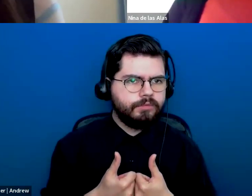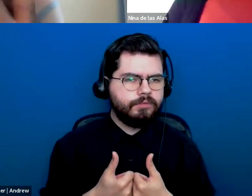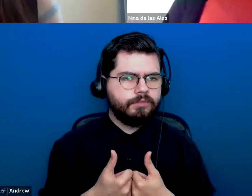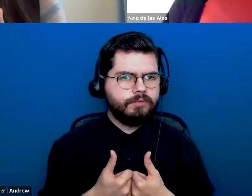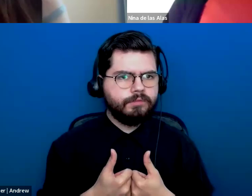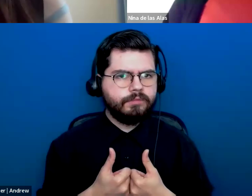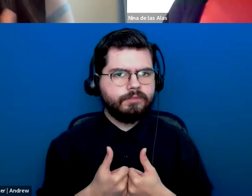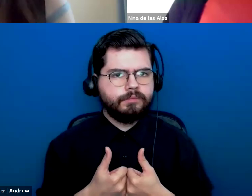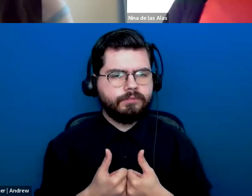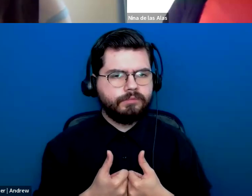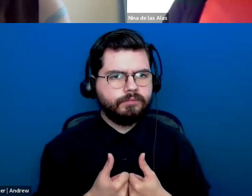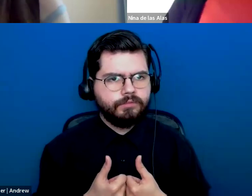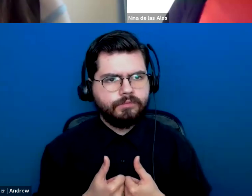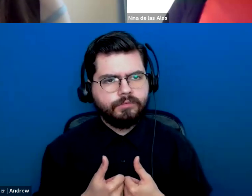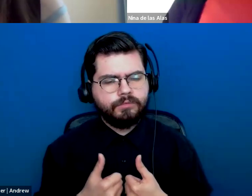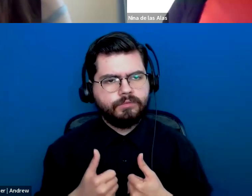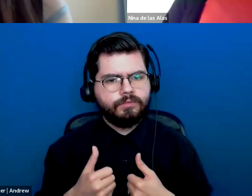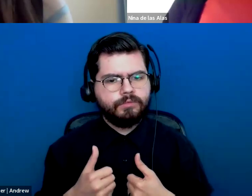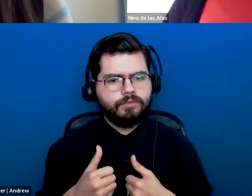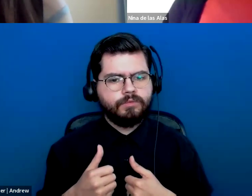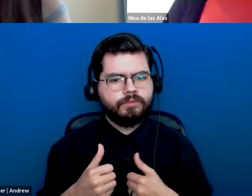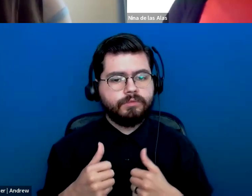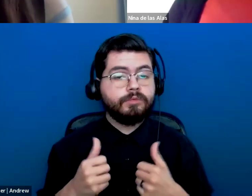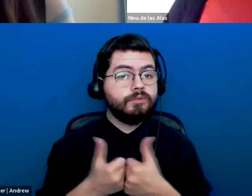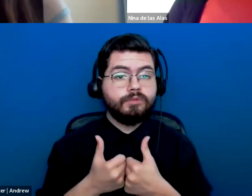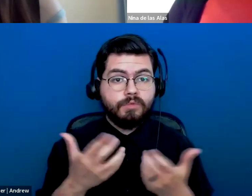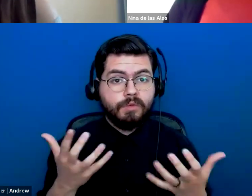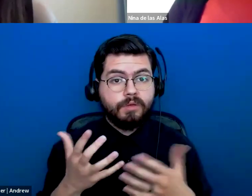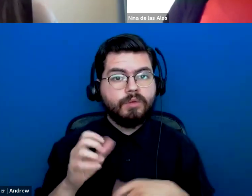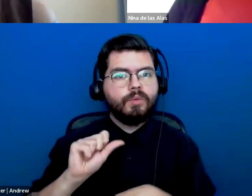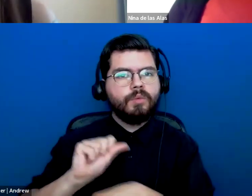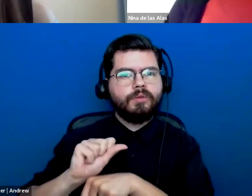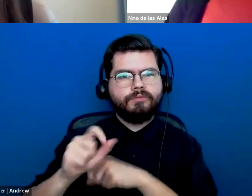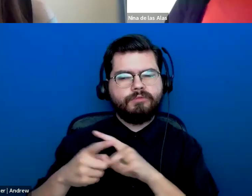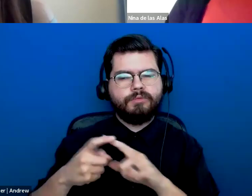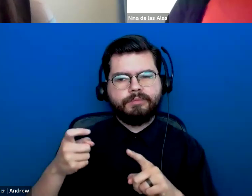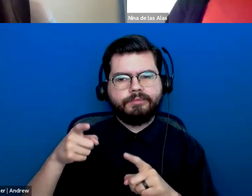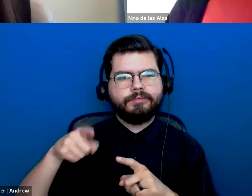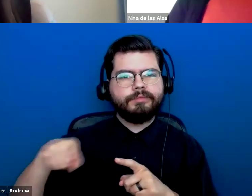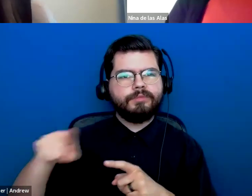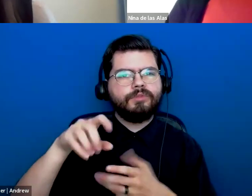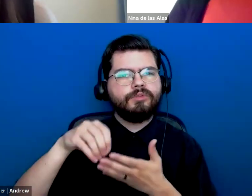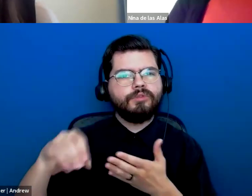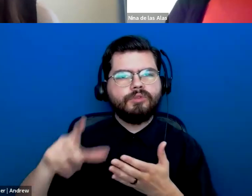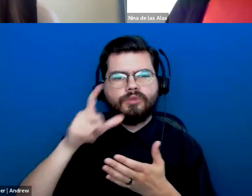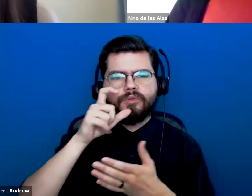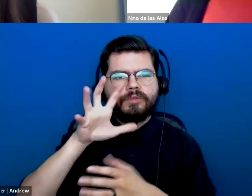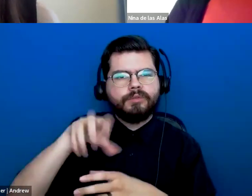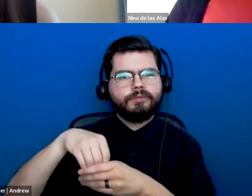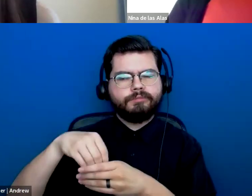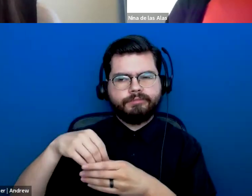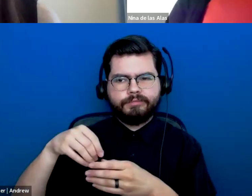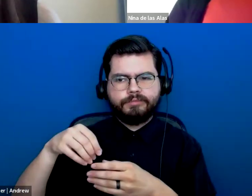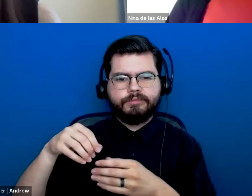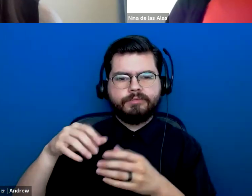do some work that are related to students who are from marginalized populations because